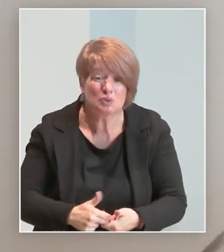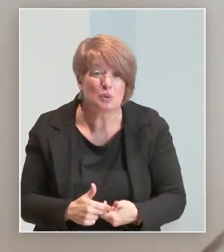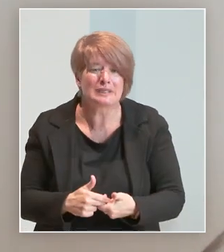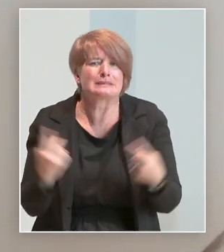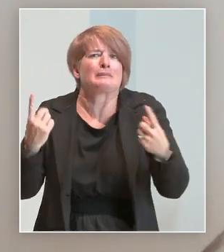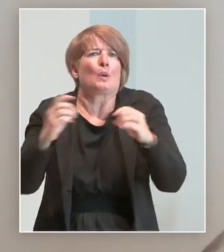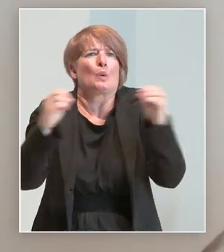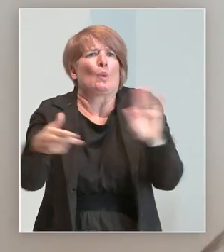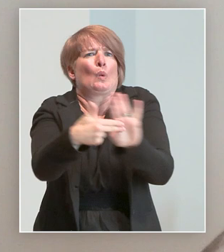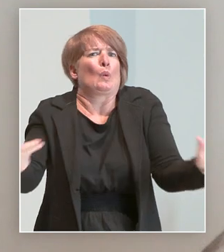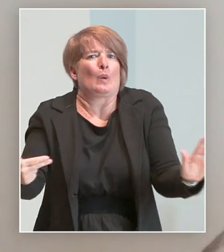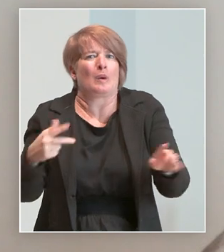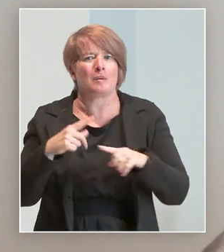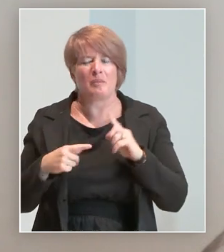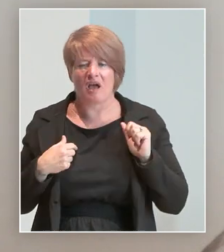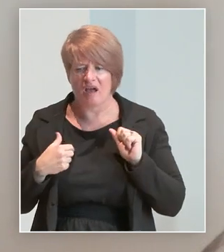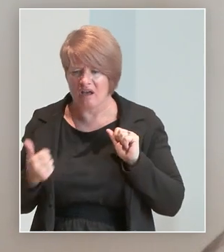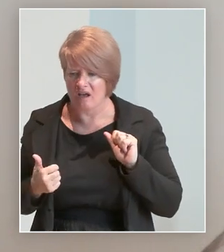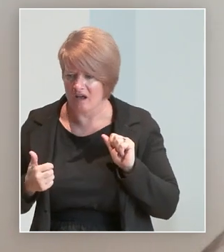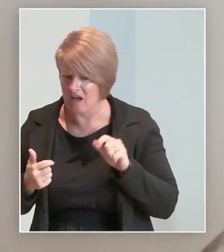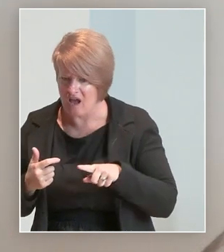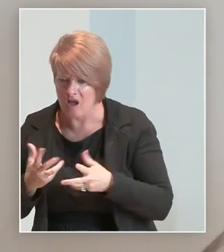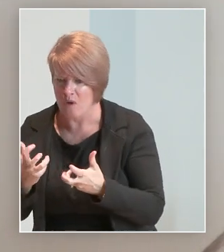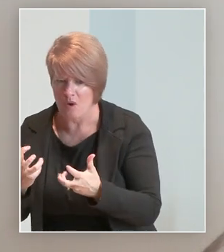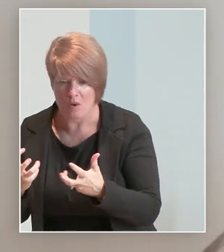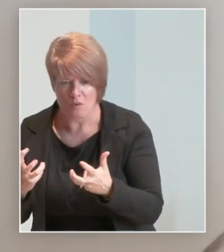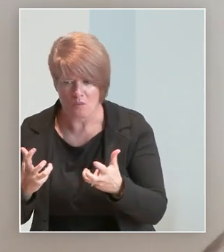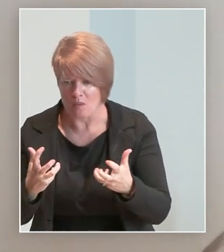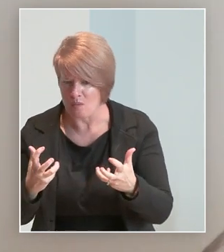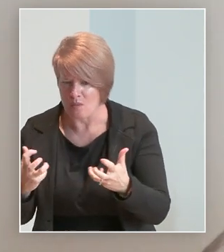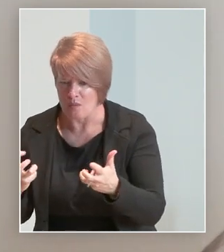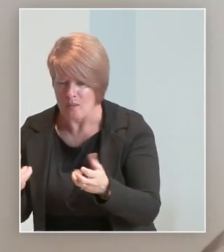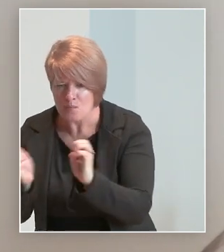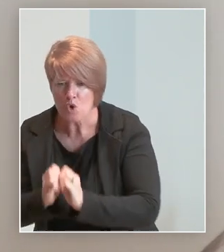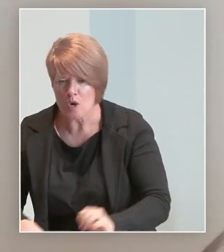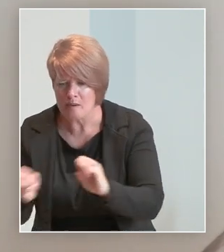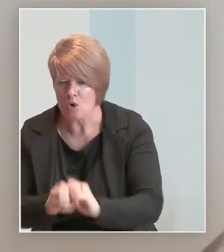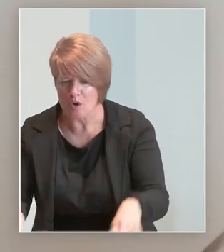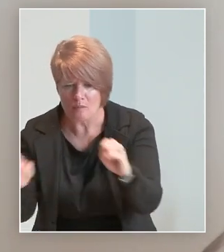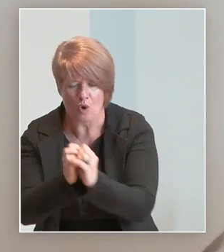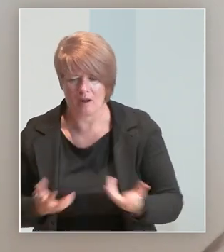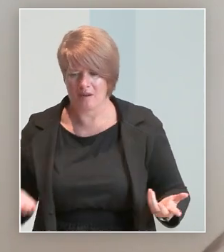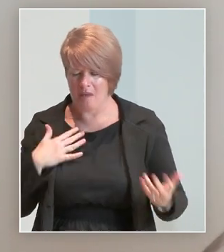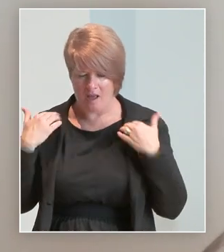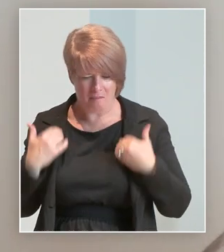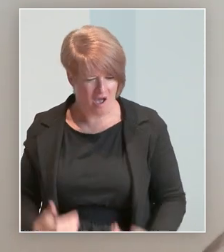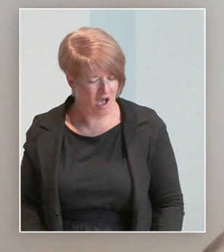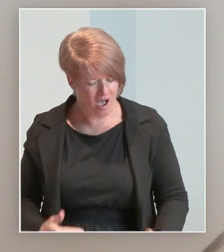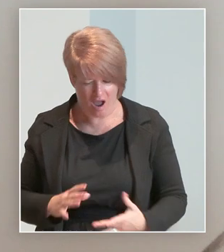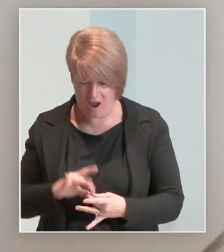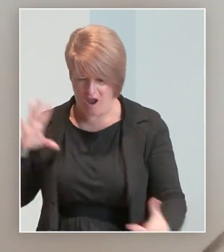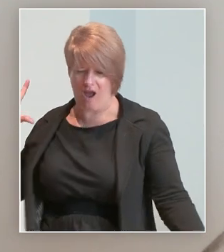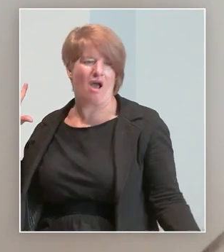name while following those breadcrumbs that refused my mouth the alphabet. My body dismembers and